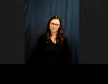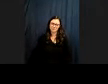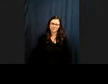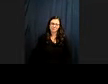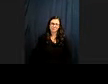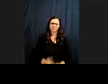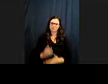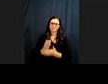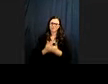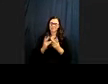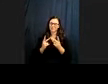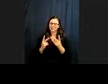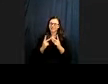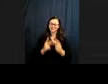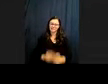Someplace.